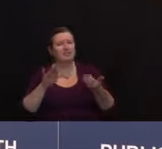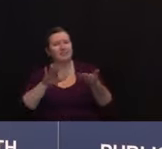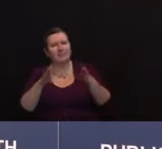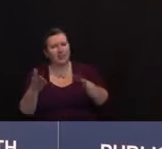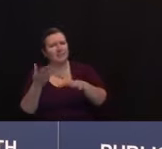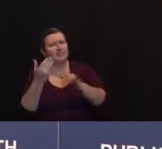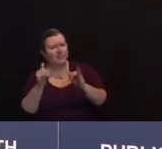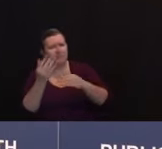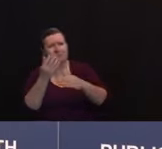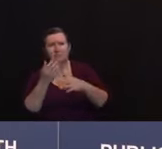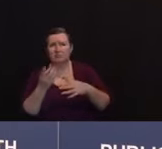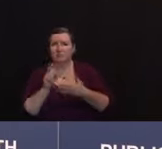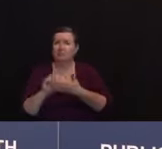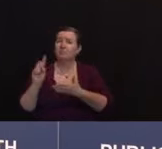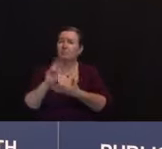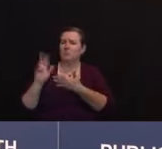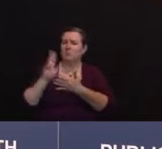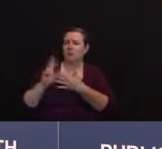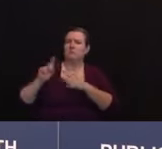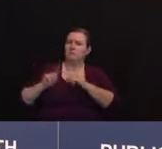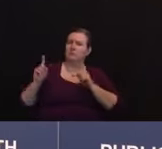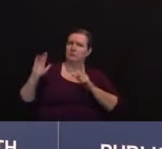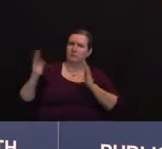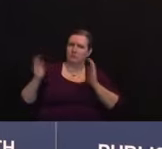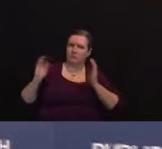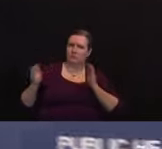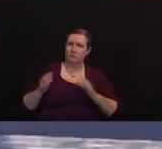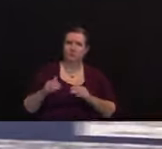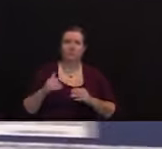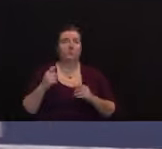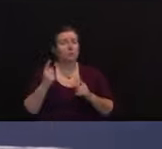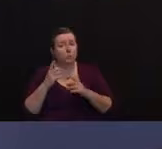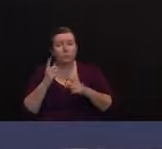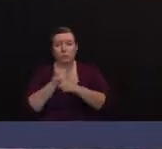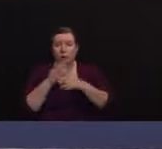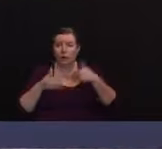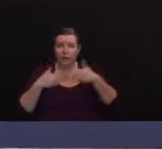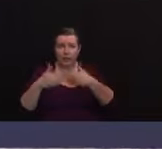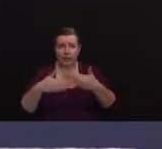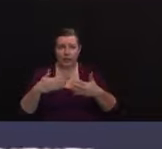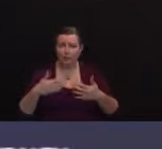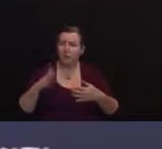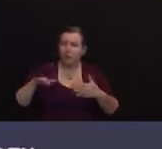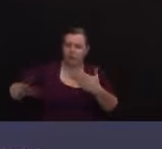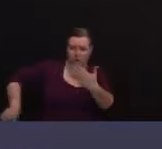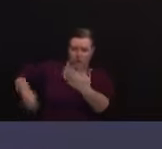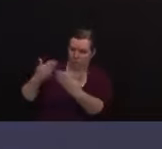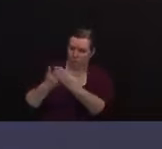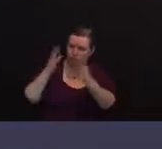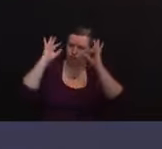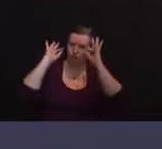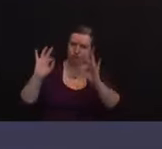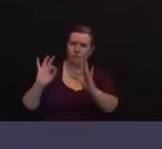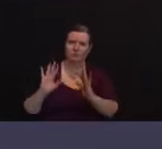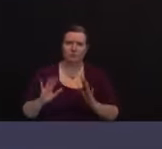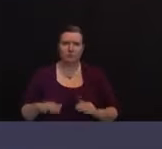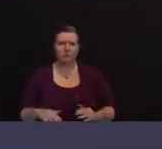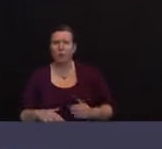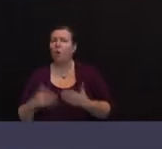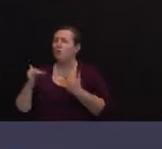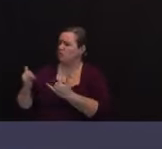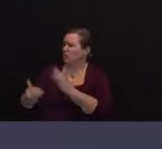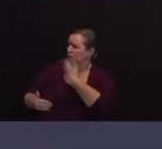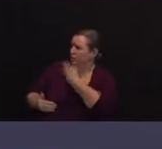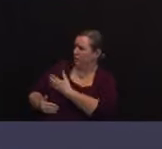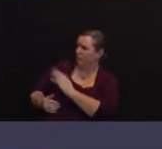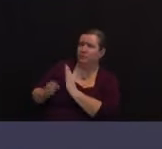direction, but we're not there yet. Amen, and well said. I think as it relates to late spring and